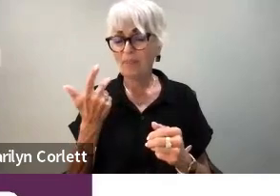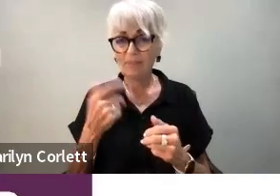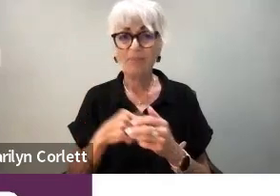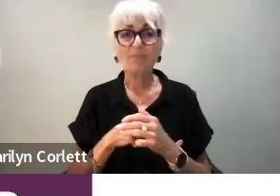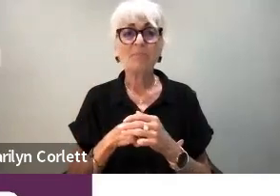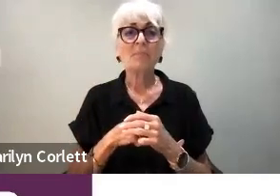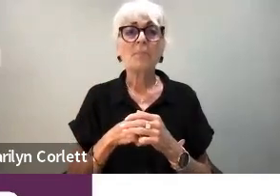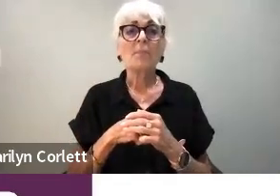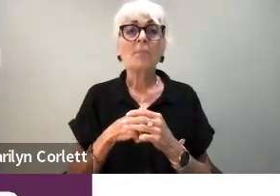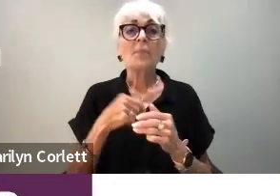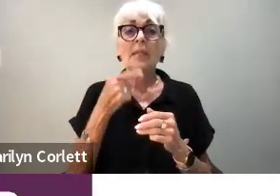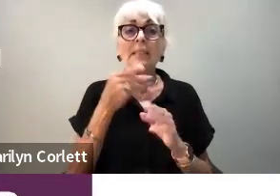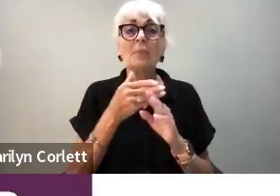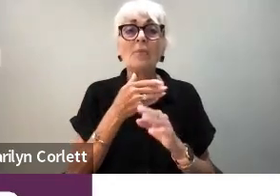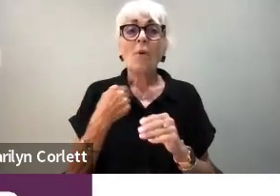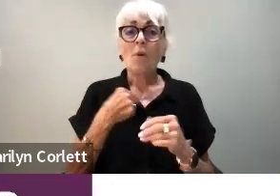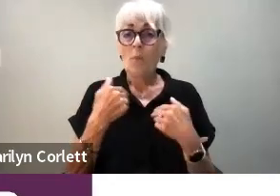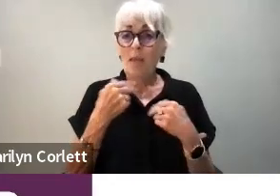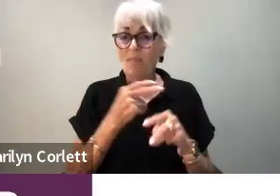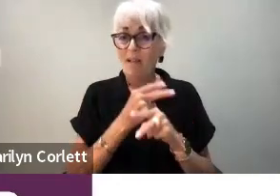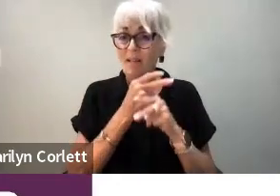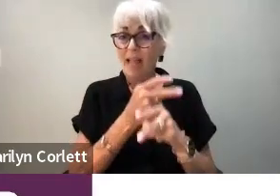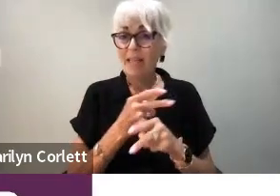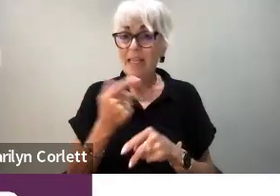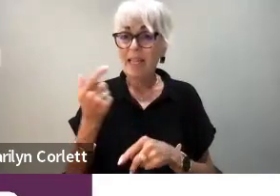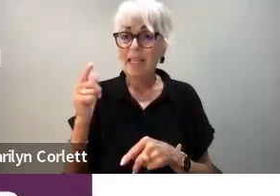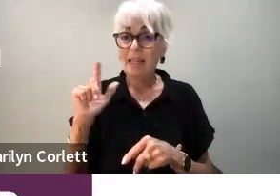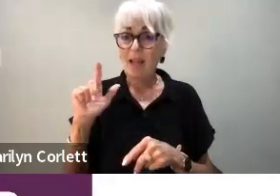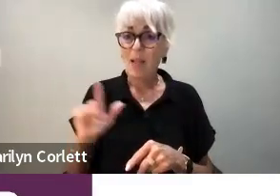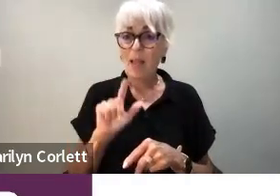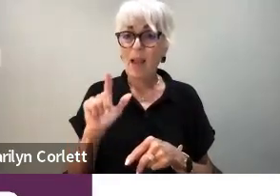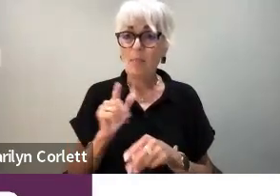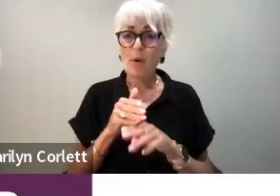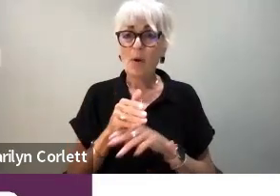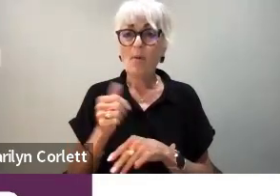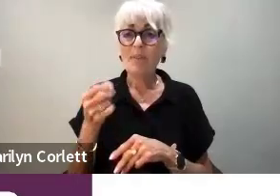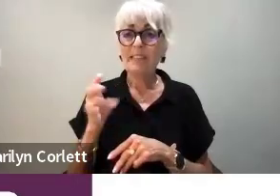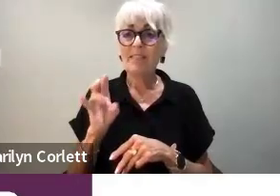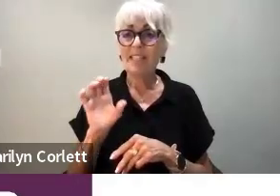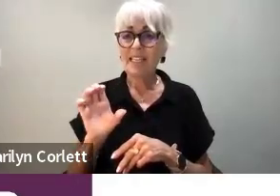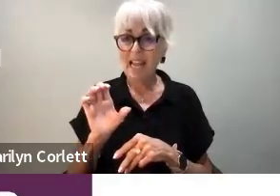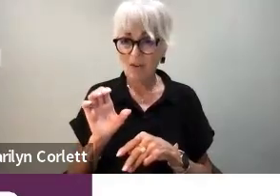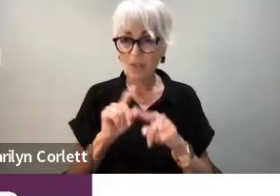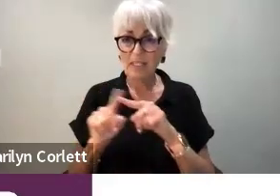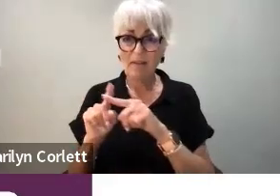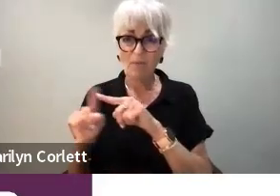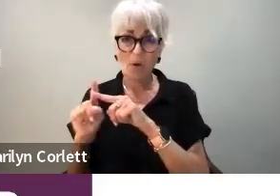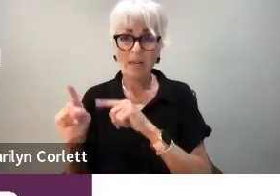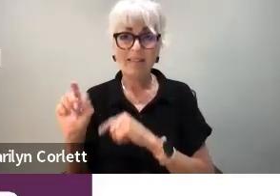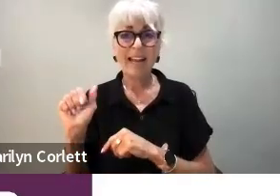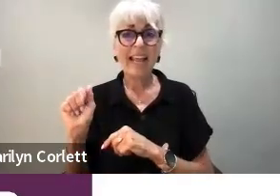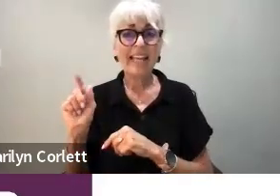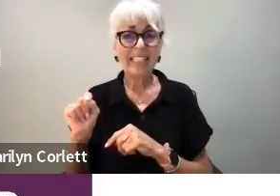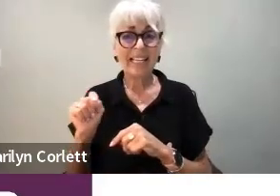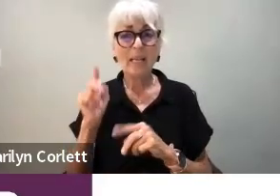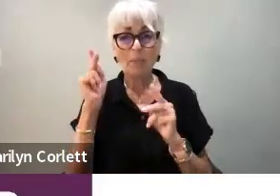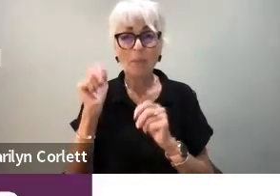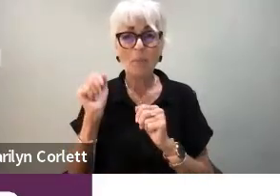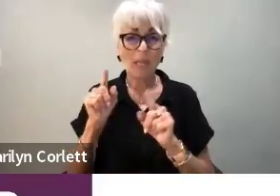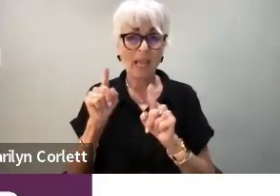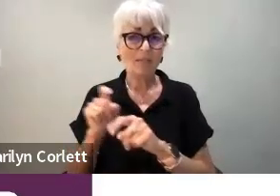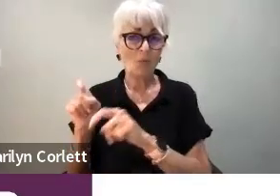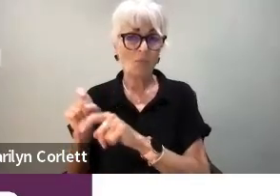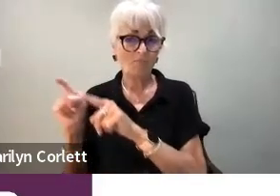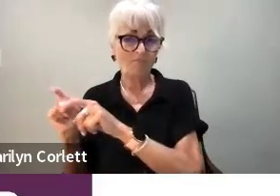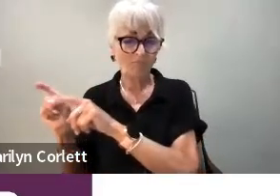As I mentioned before, we have a lending library. We have over 1,700 different pieces of AT for folks to try out.